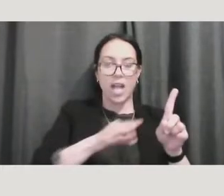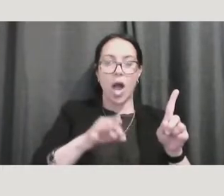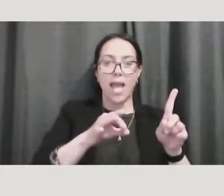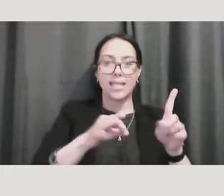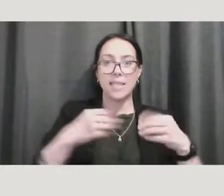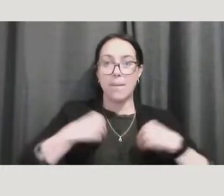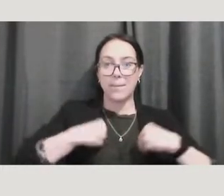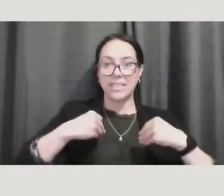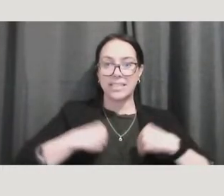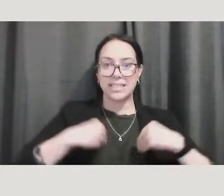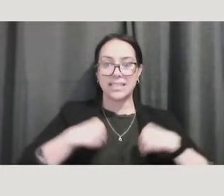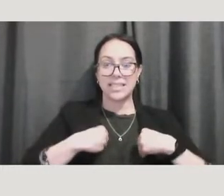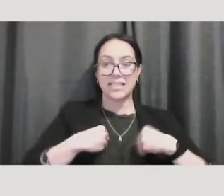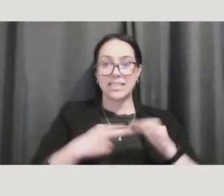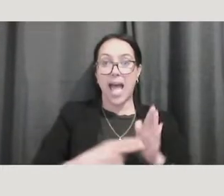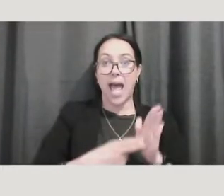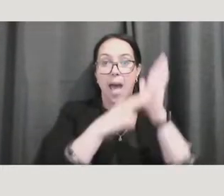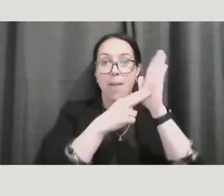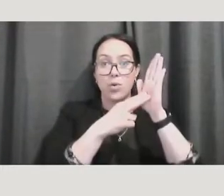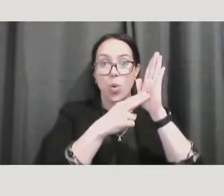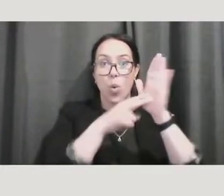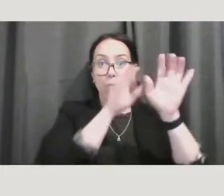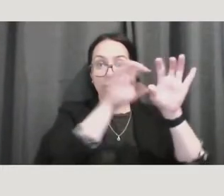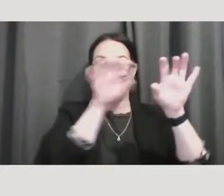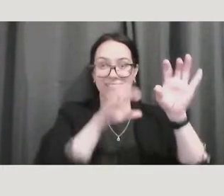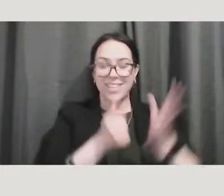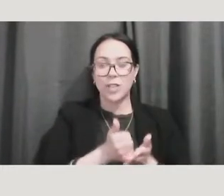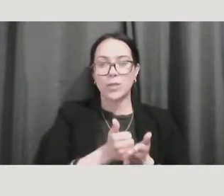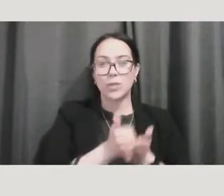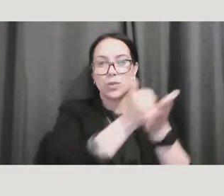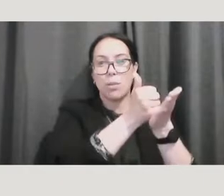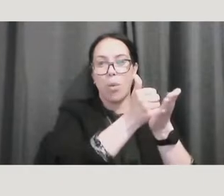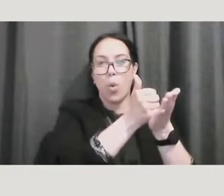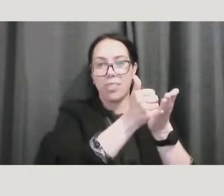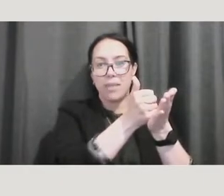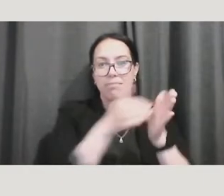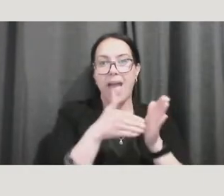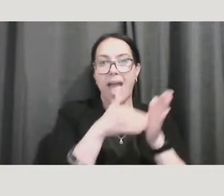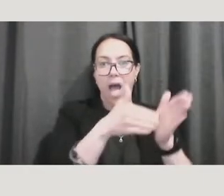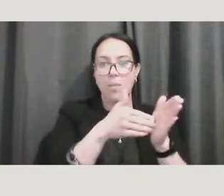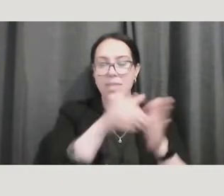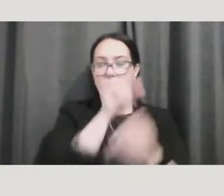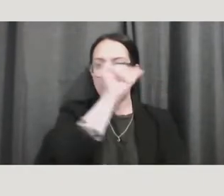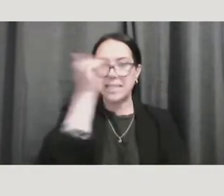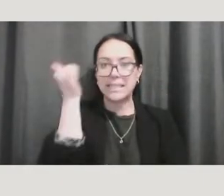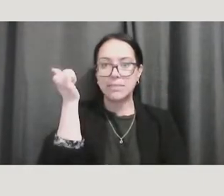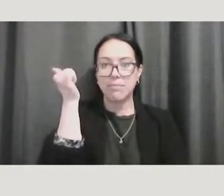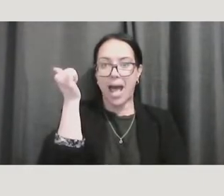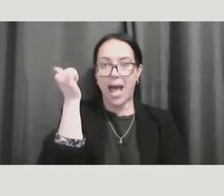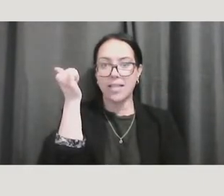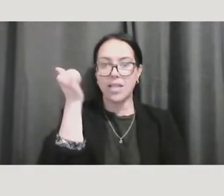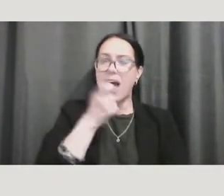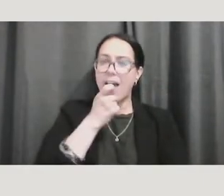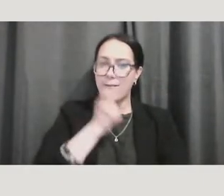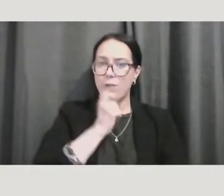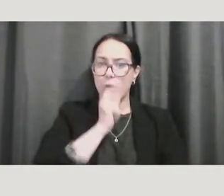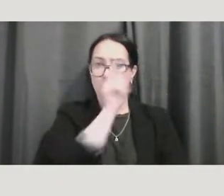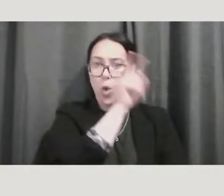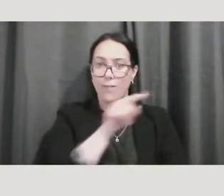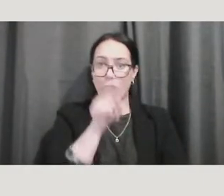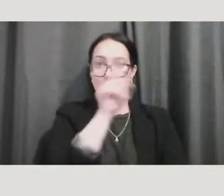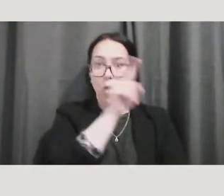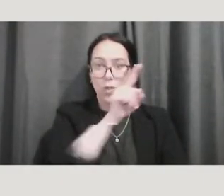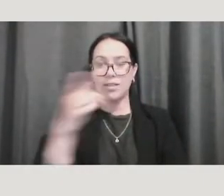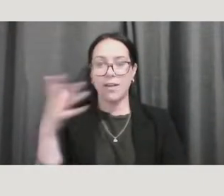to help them be smart about business and a few of those business owners are creatives so I am the money making